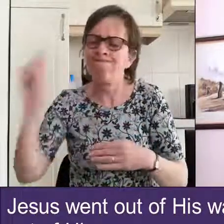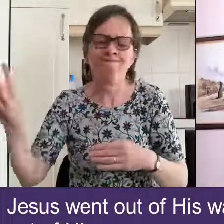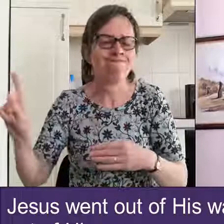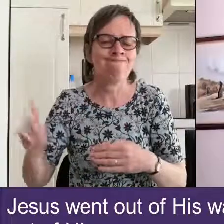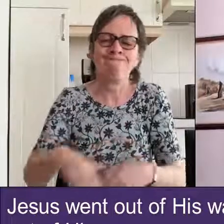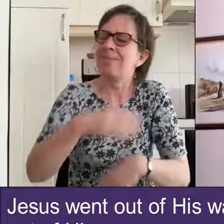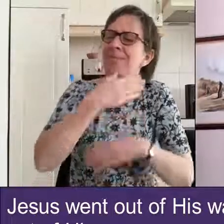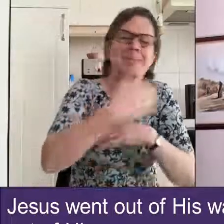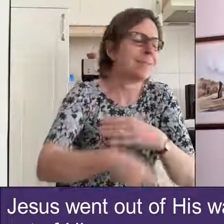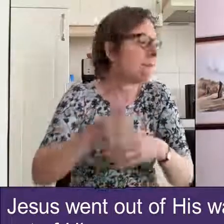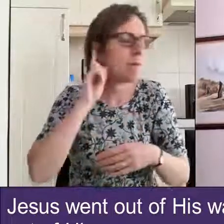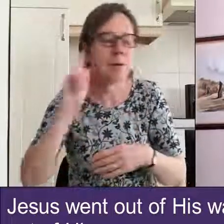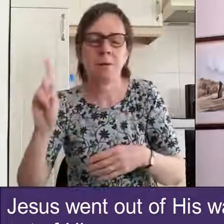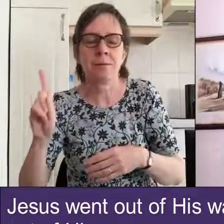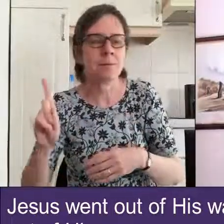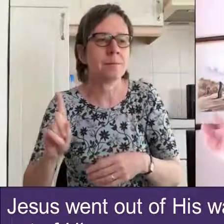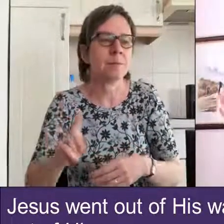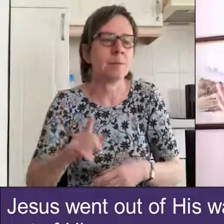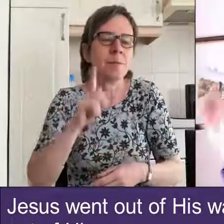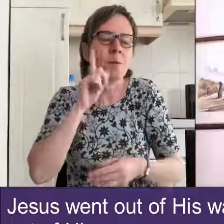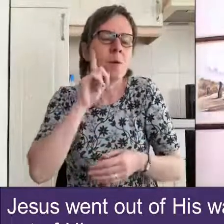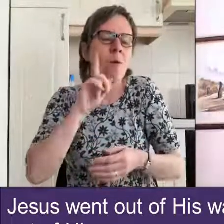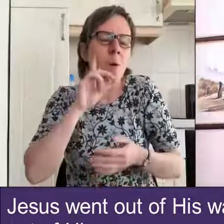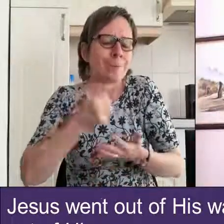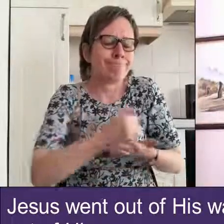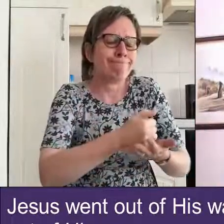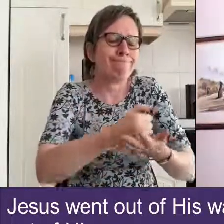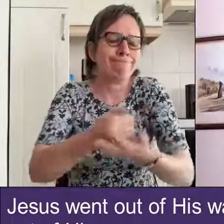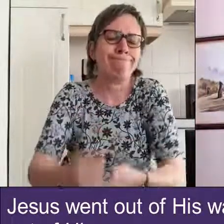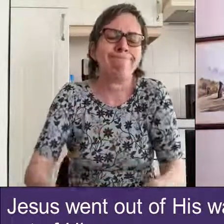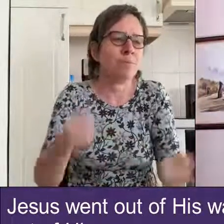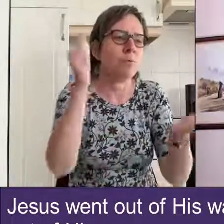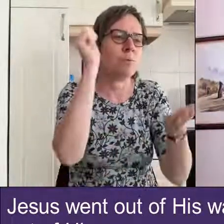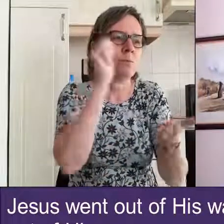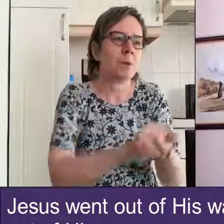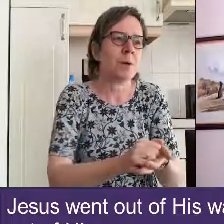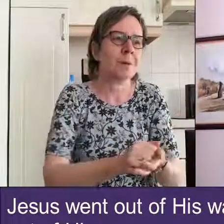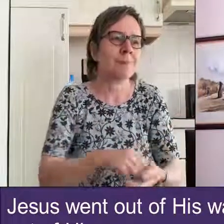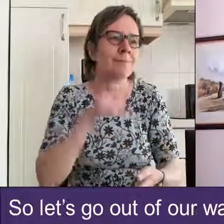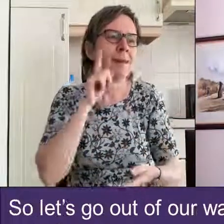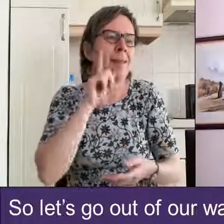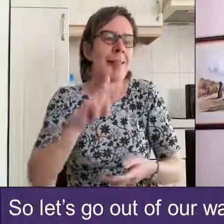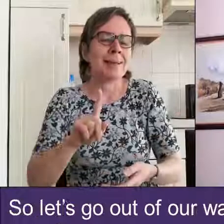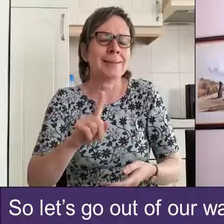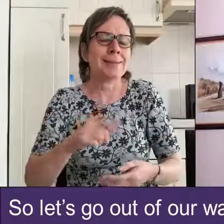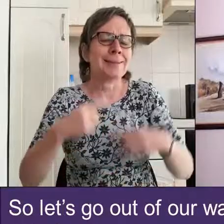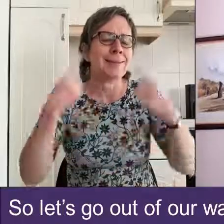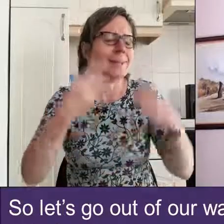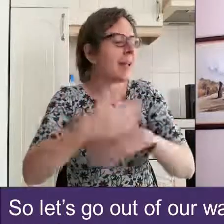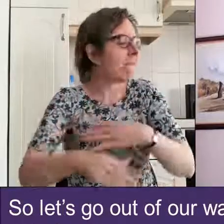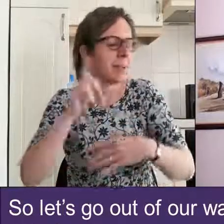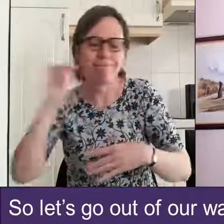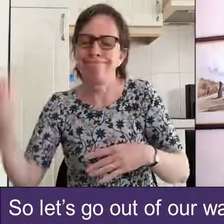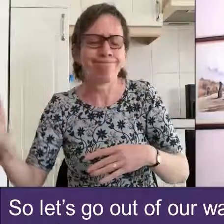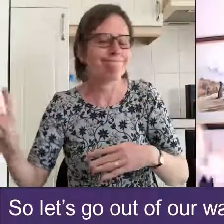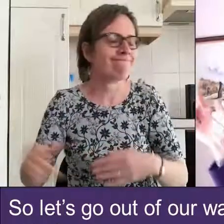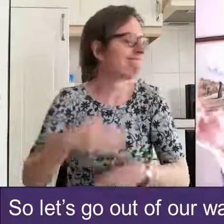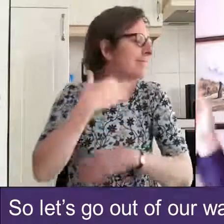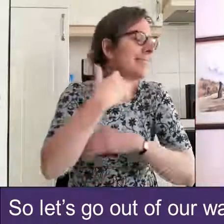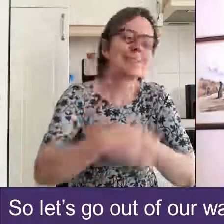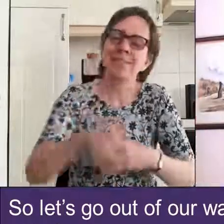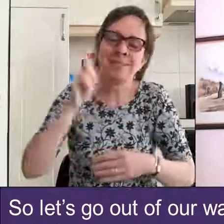of his way, out of his way, out of his way to do right. So let's go out of our